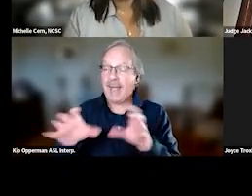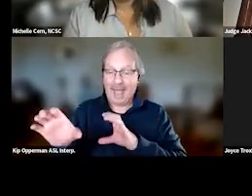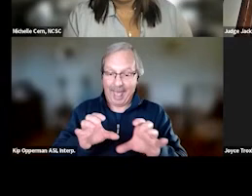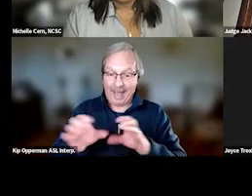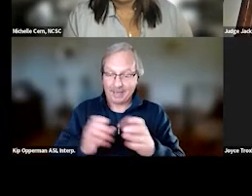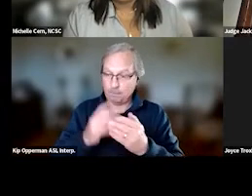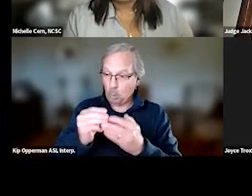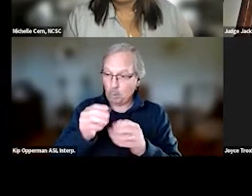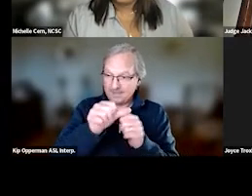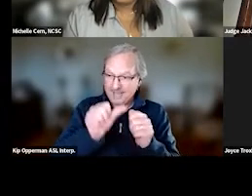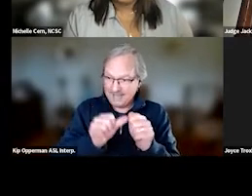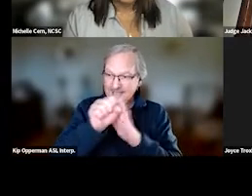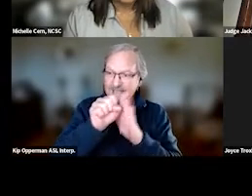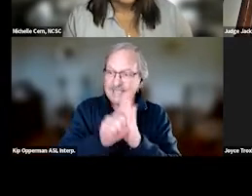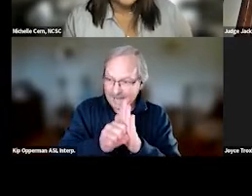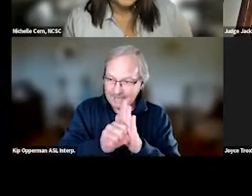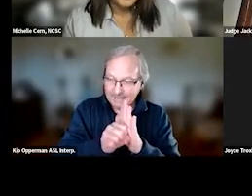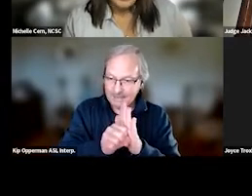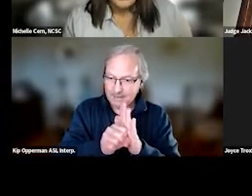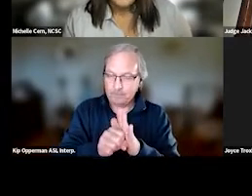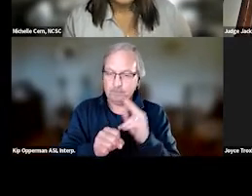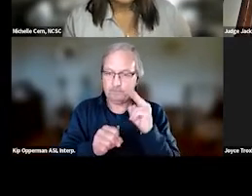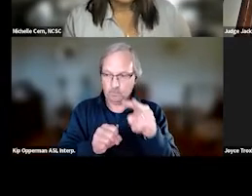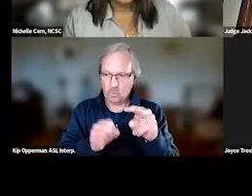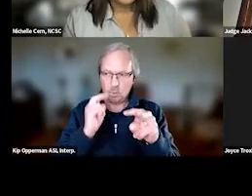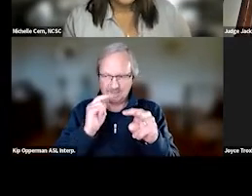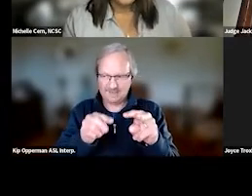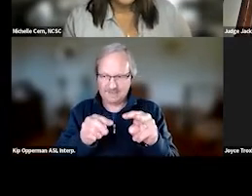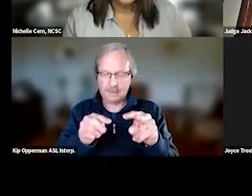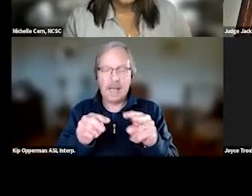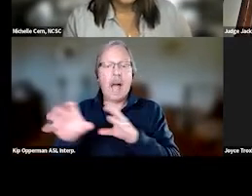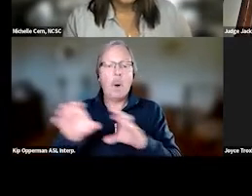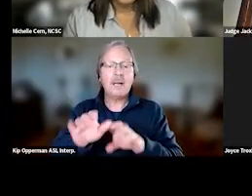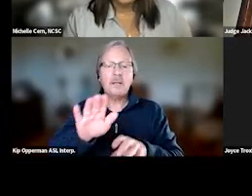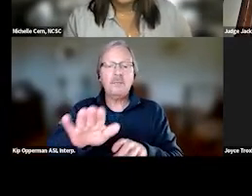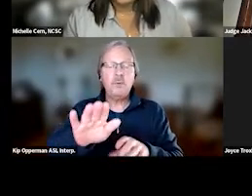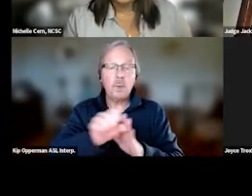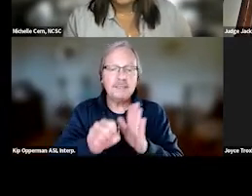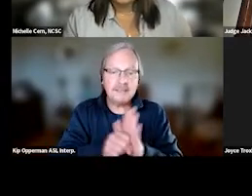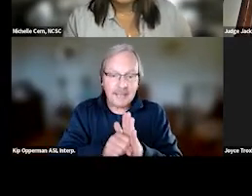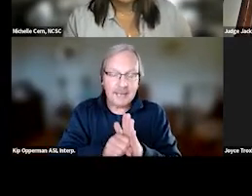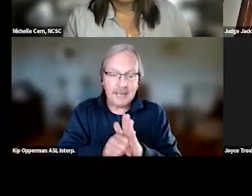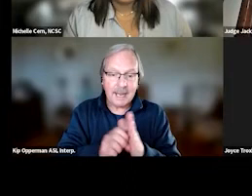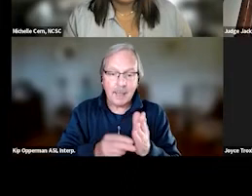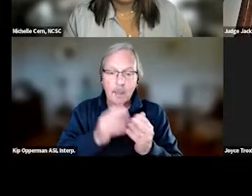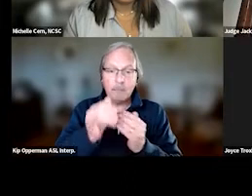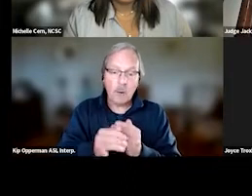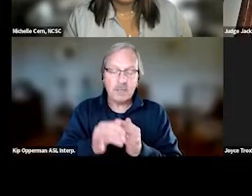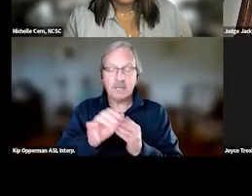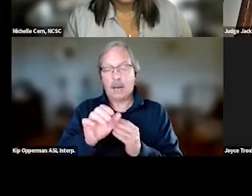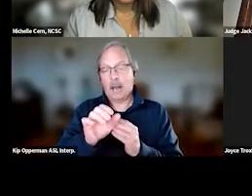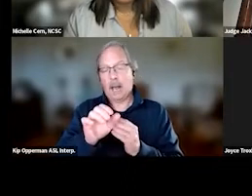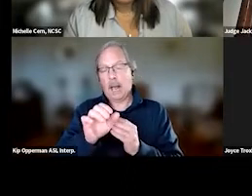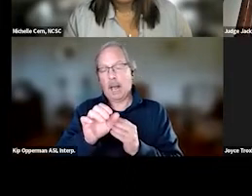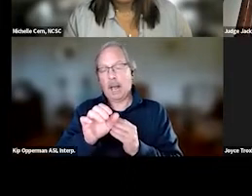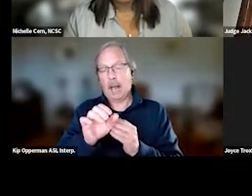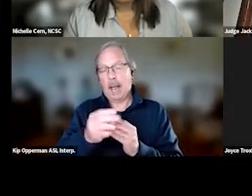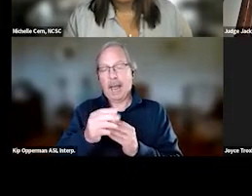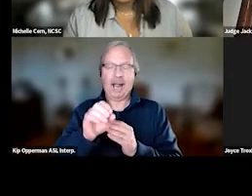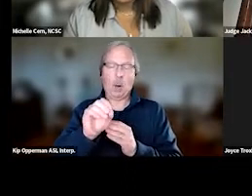see, you know, which, you know, how active your state is in the Project ECHO Hub and Super Hub movement.